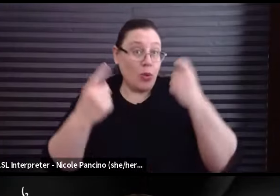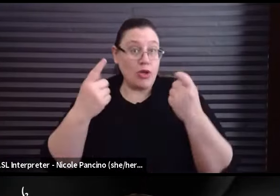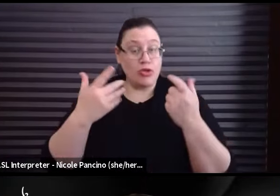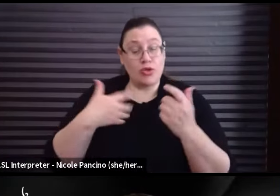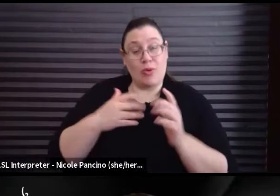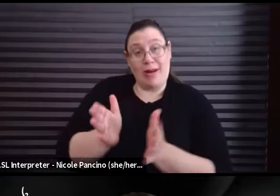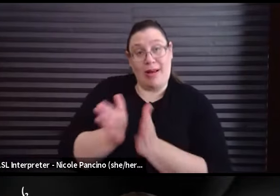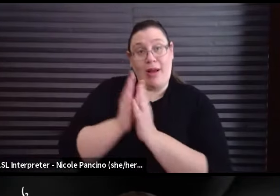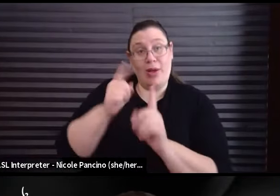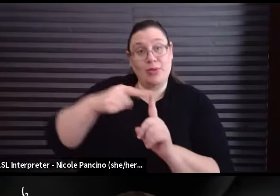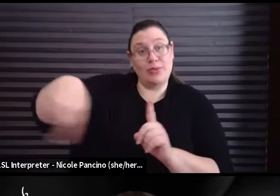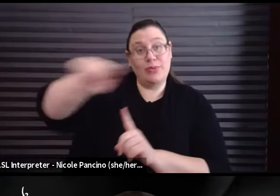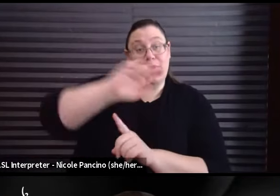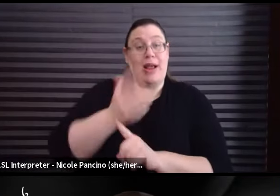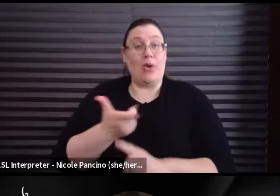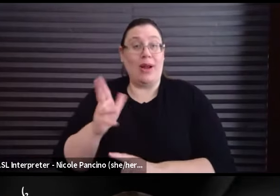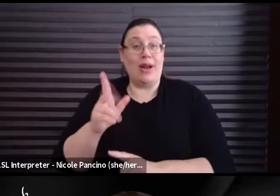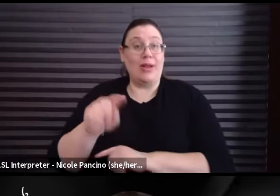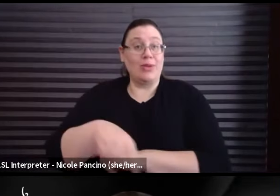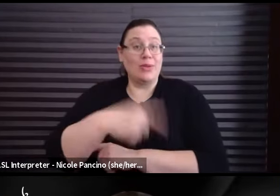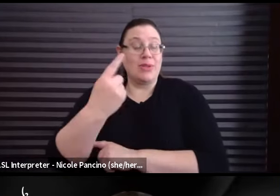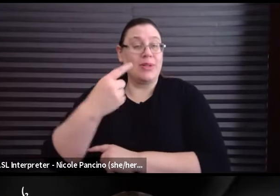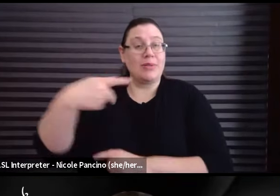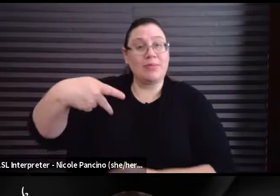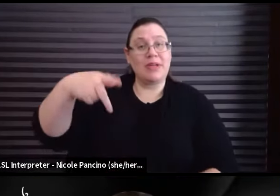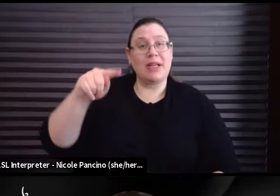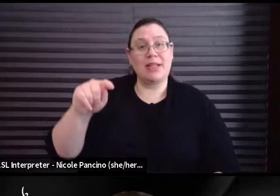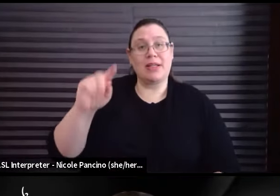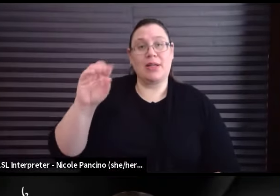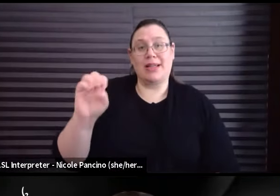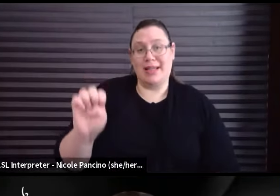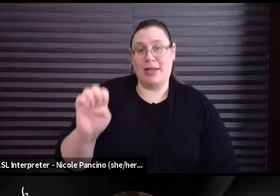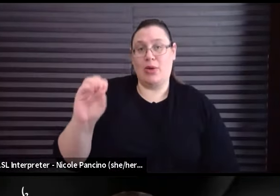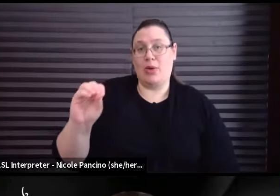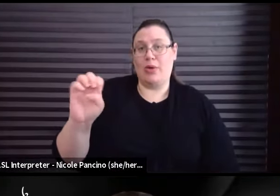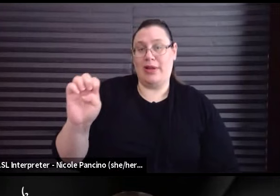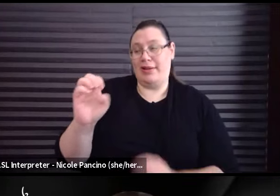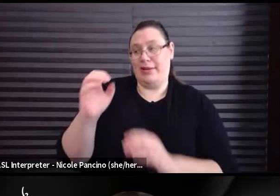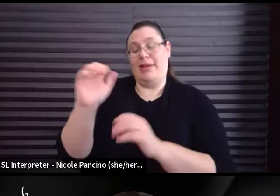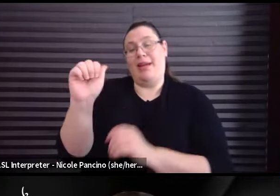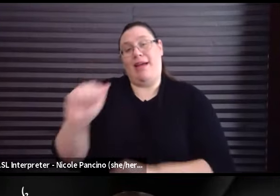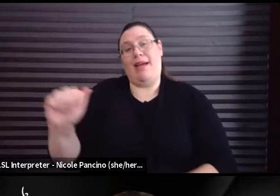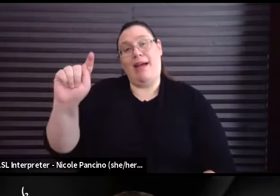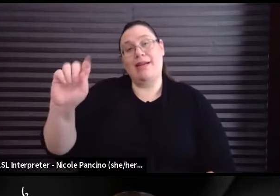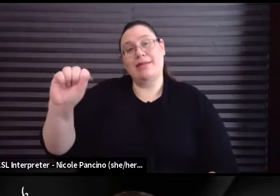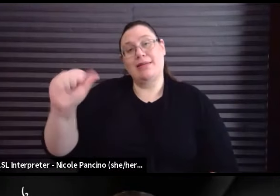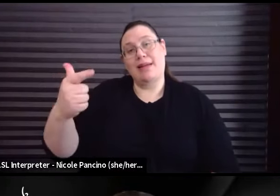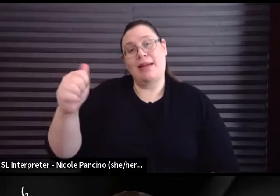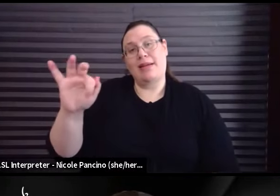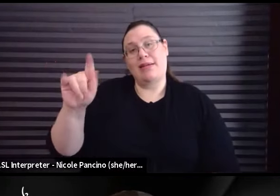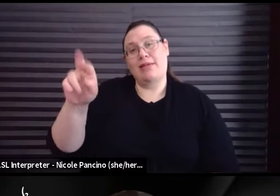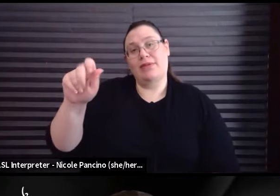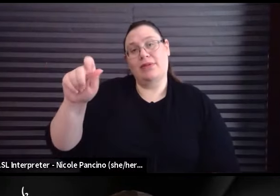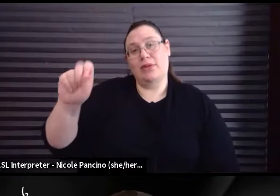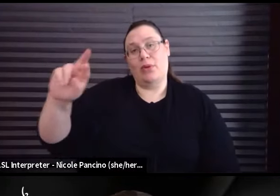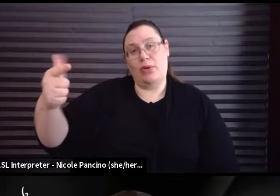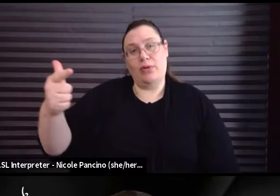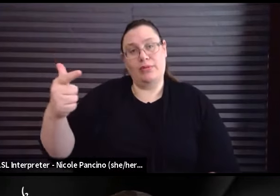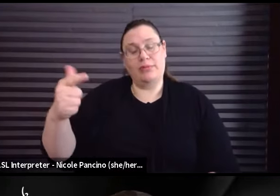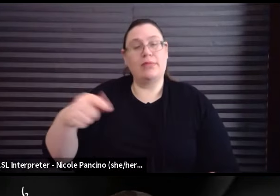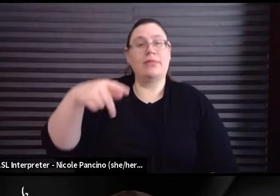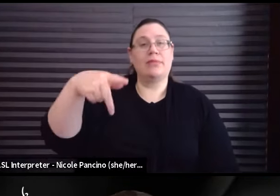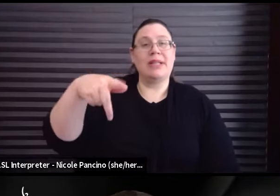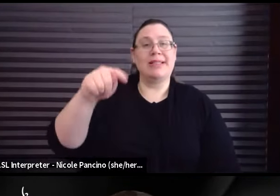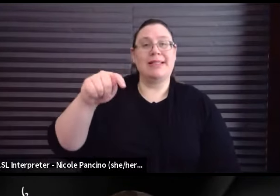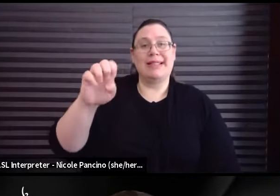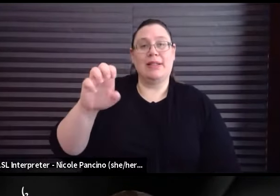today's guests, please email pteoe at SAG-AFTRA.org. Again, that's pteoe at